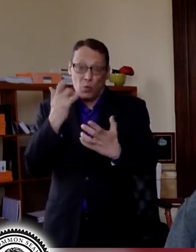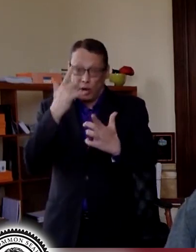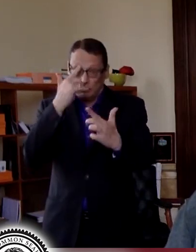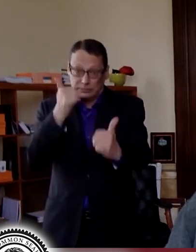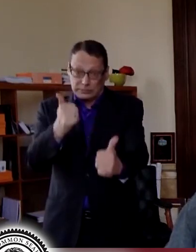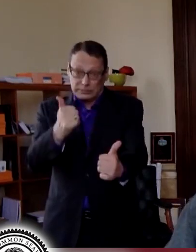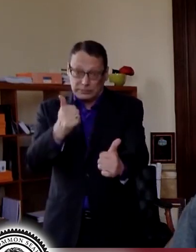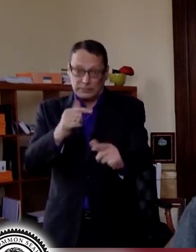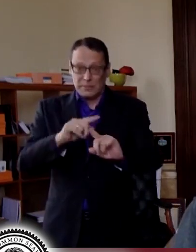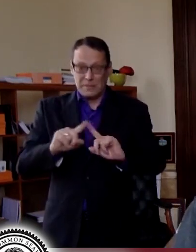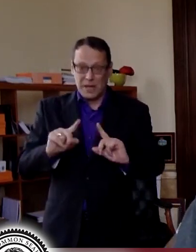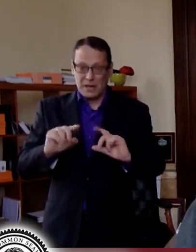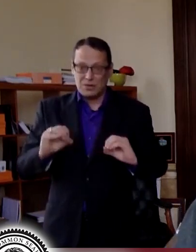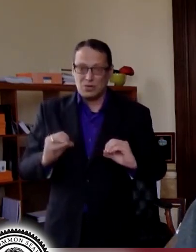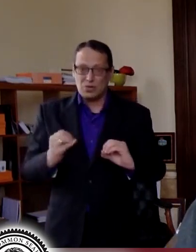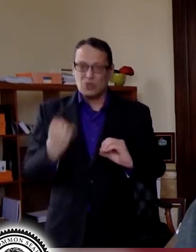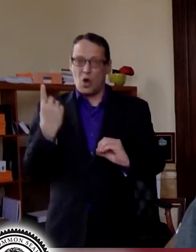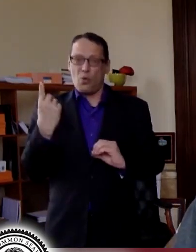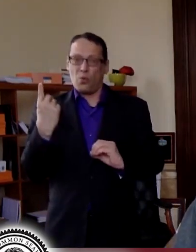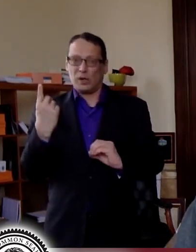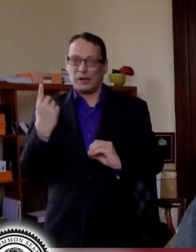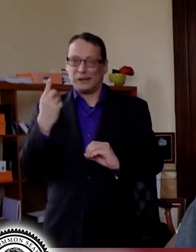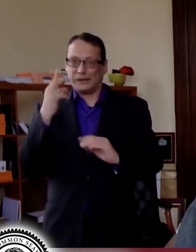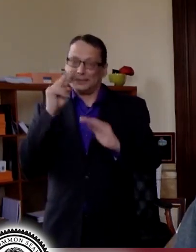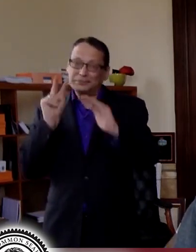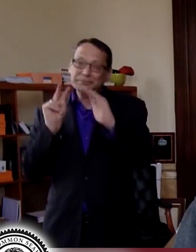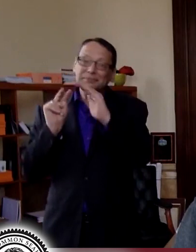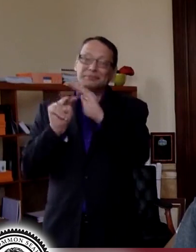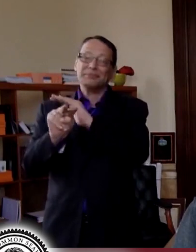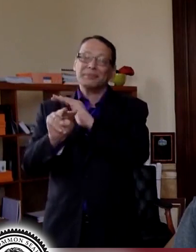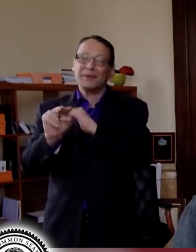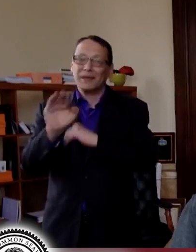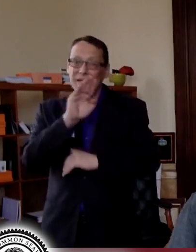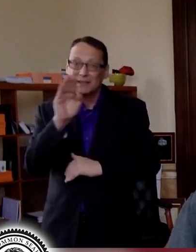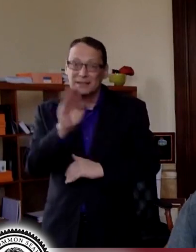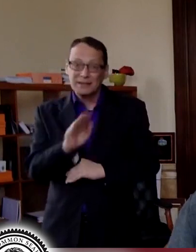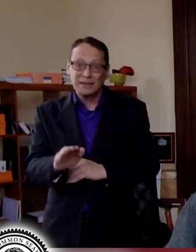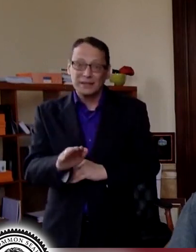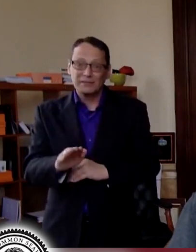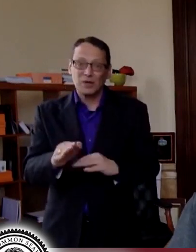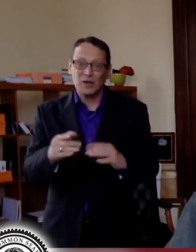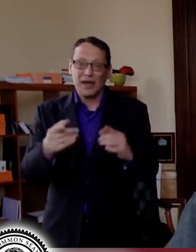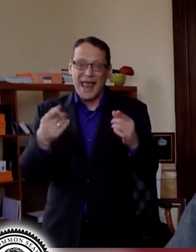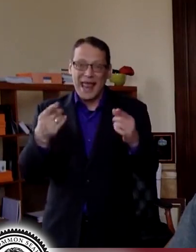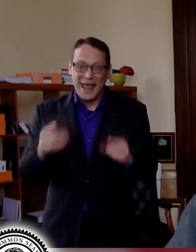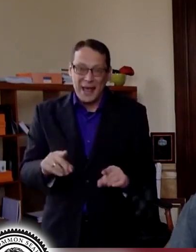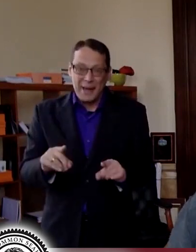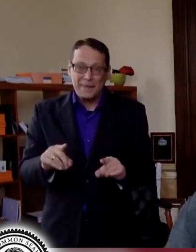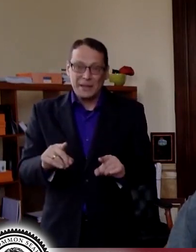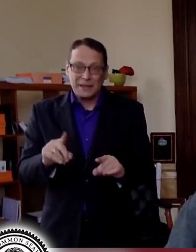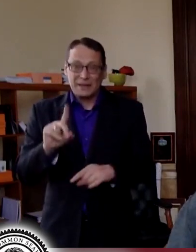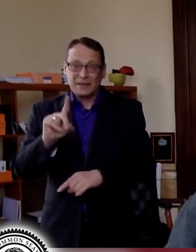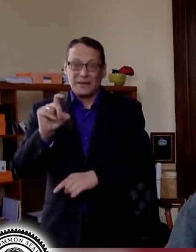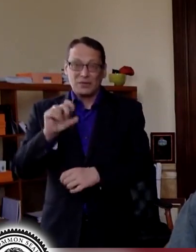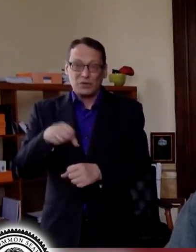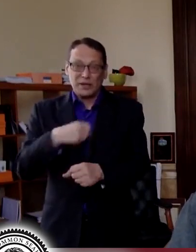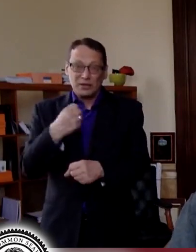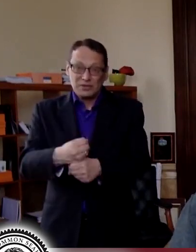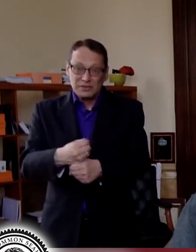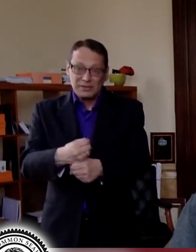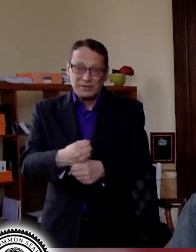think almost no one anticipated a global pandemic. It has never happened, in